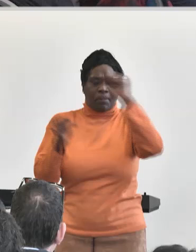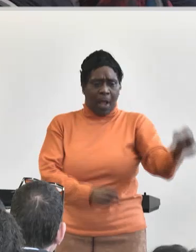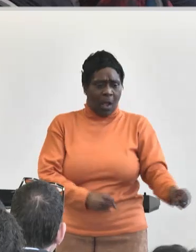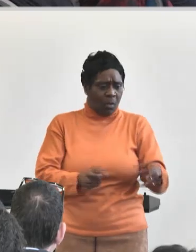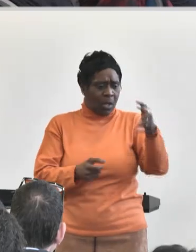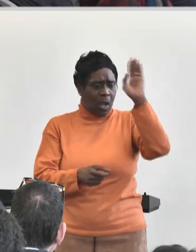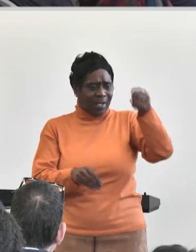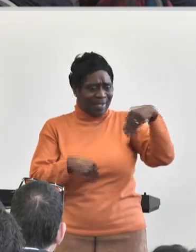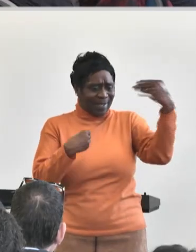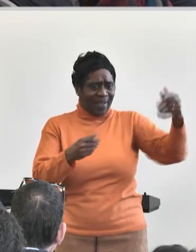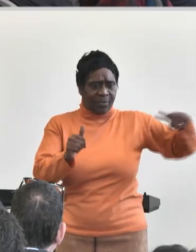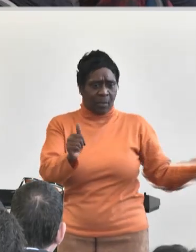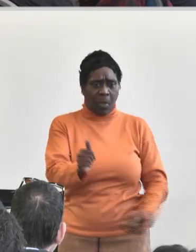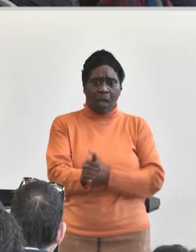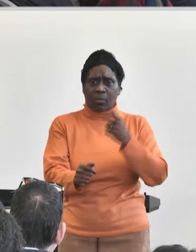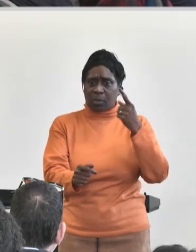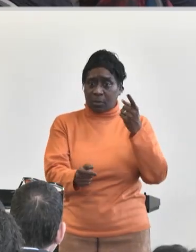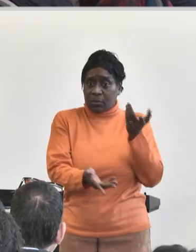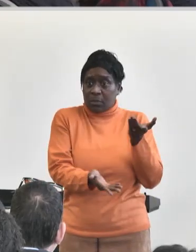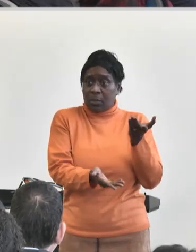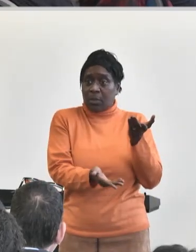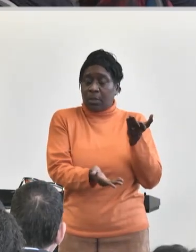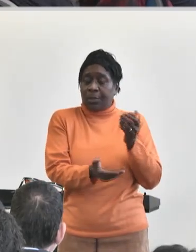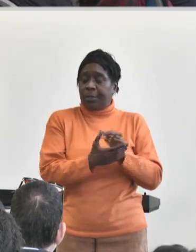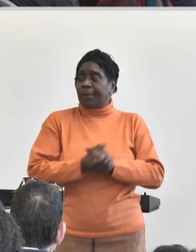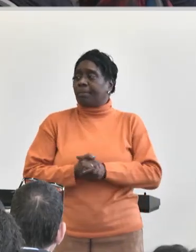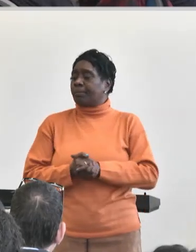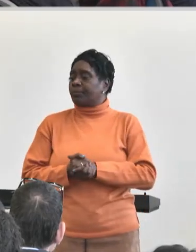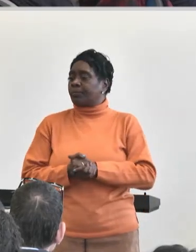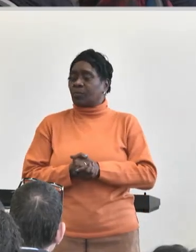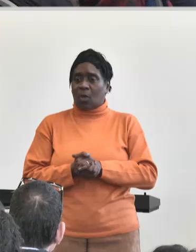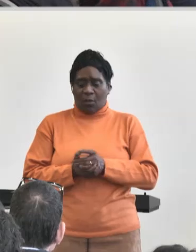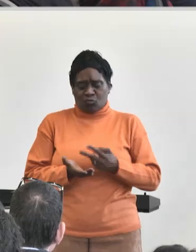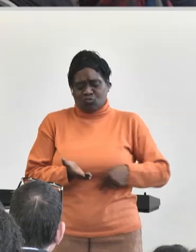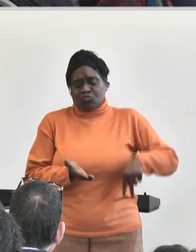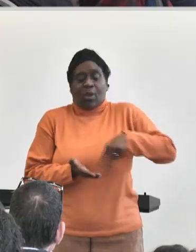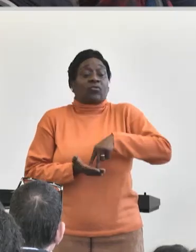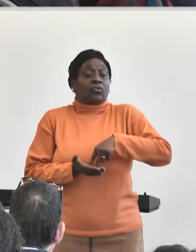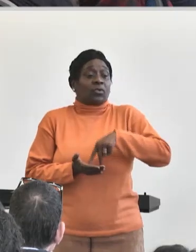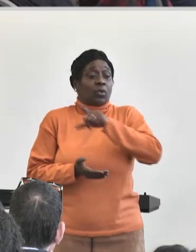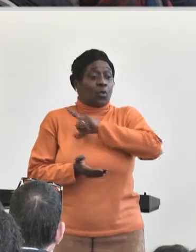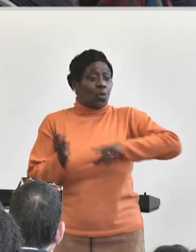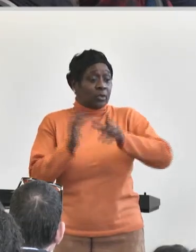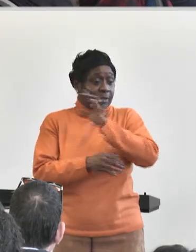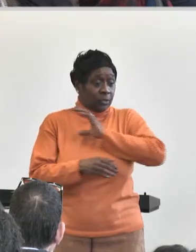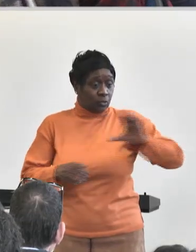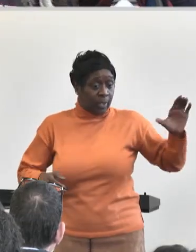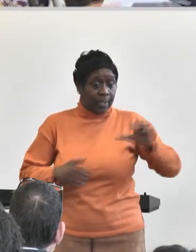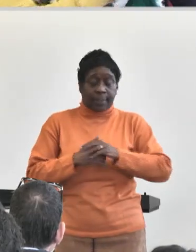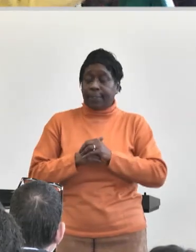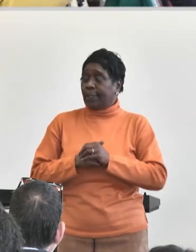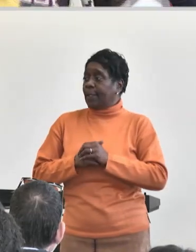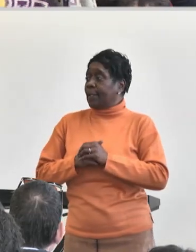apostles witness y con gran poder los apóstoles daban testimonio of the resurrection of the Lord Jesus Christ. De la resurrección del